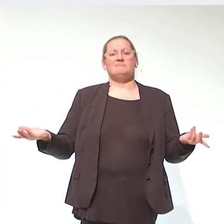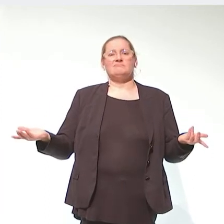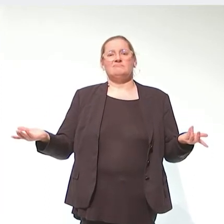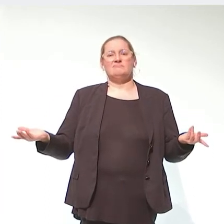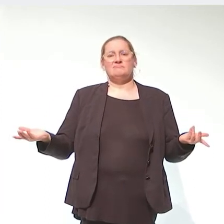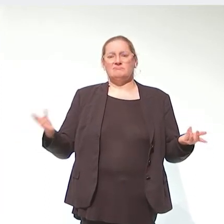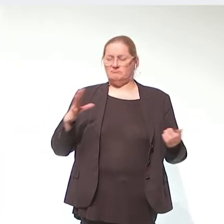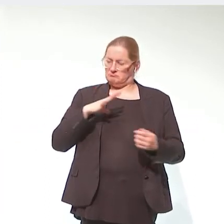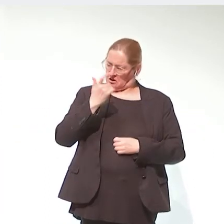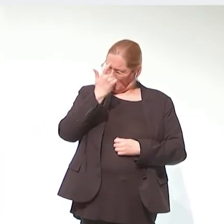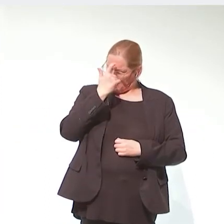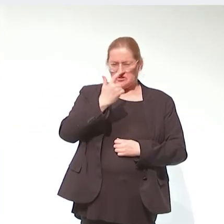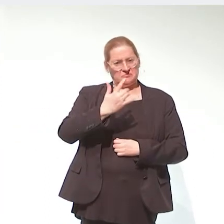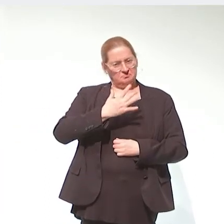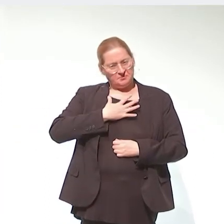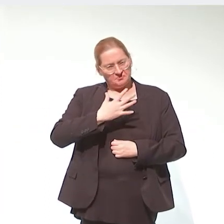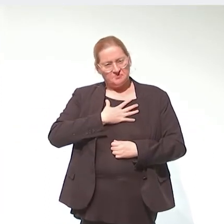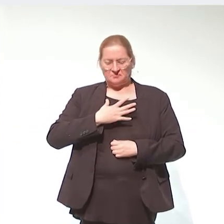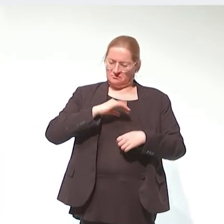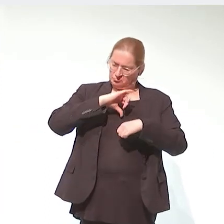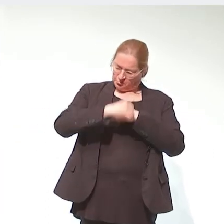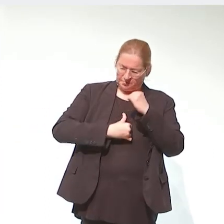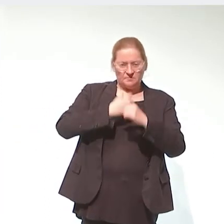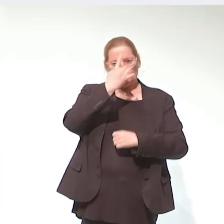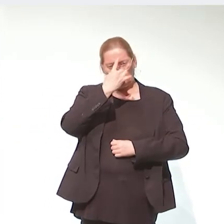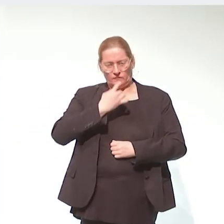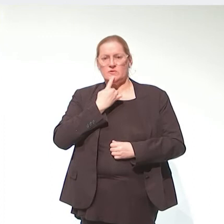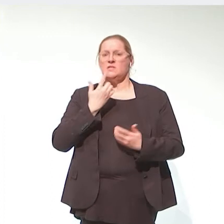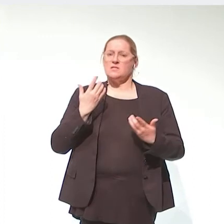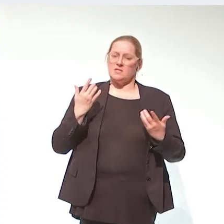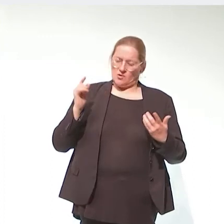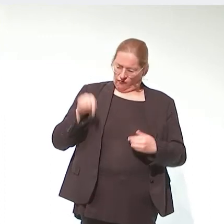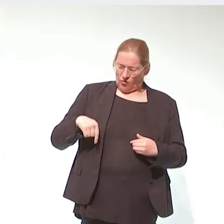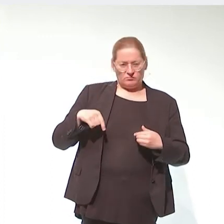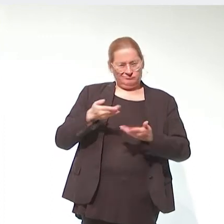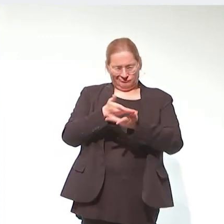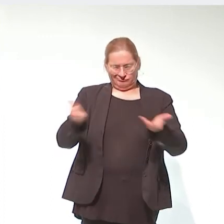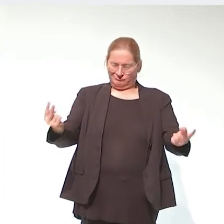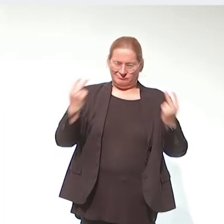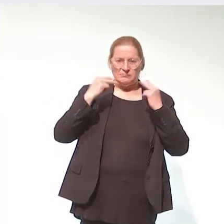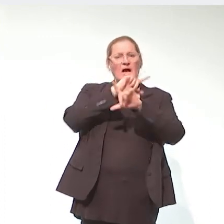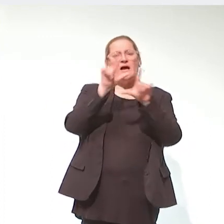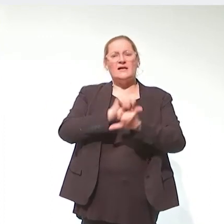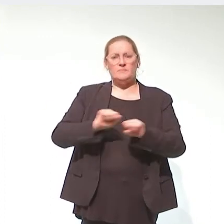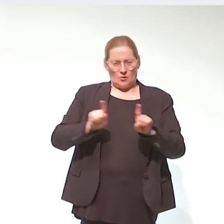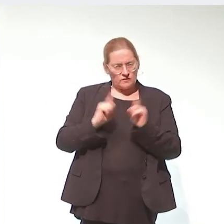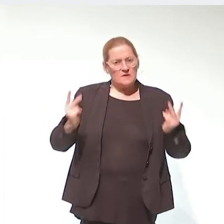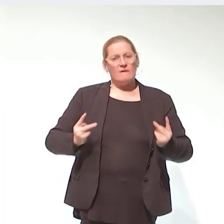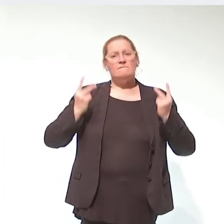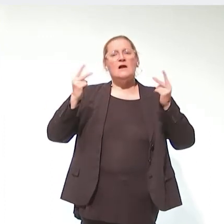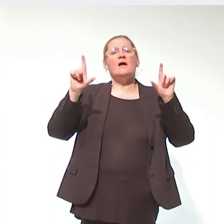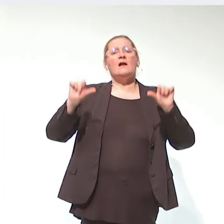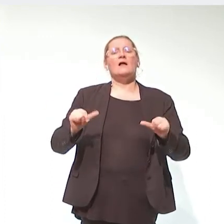has their own personality, their own circumstances, and these